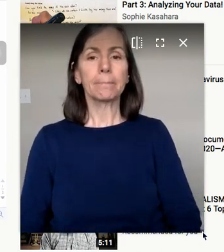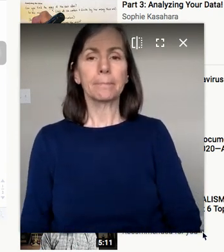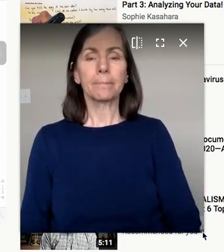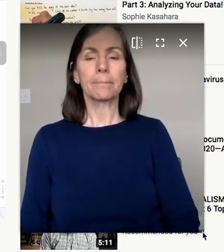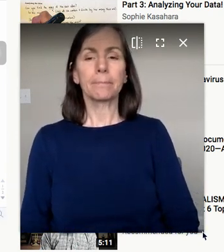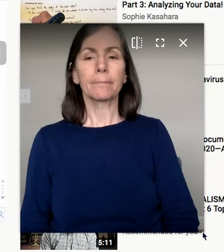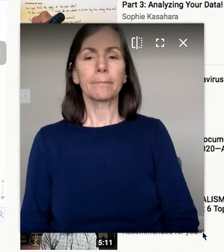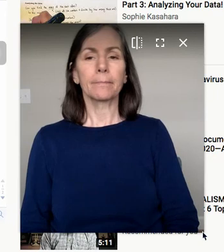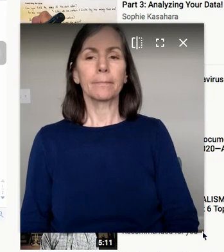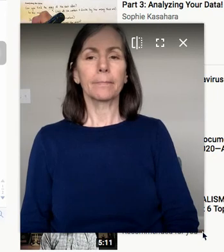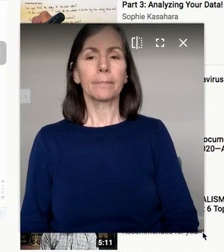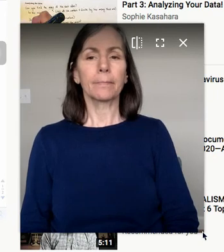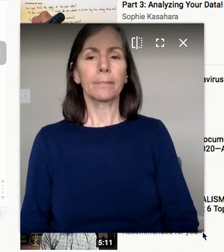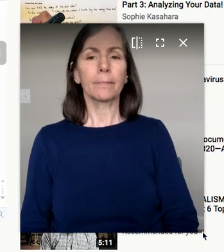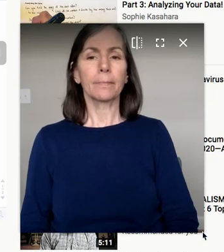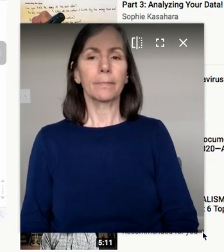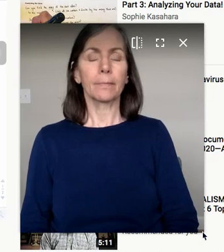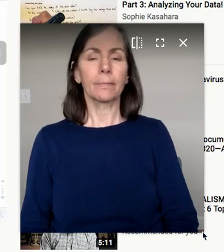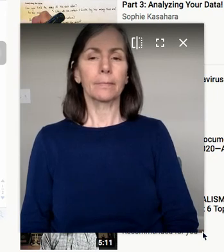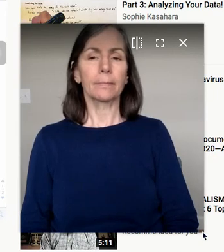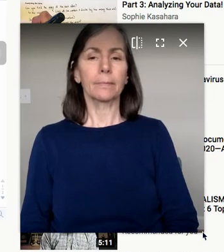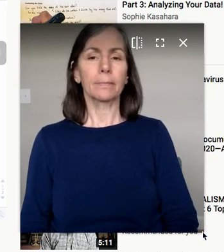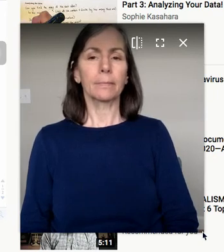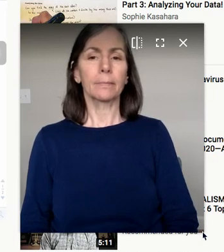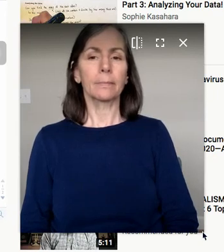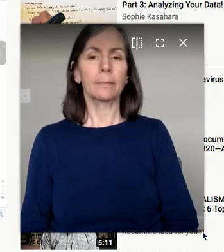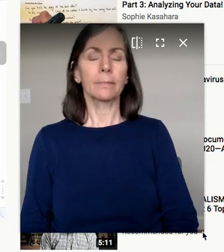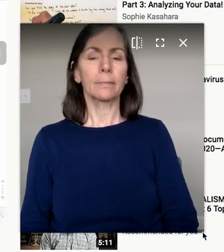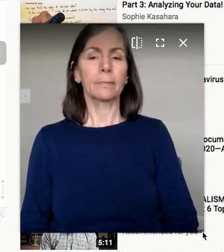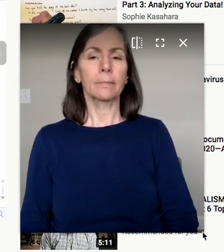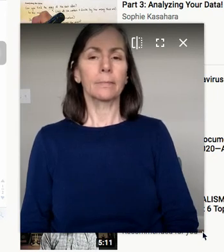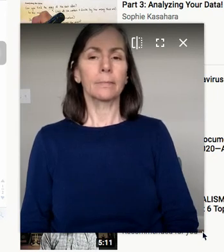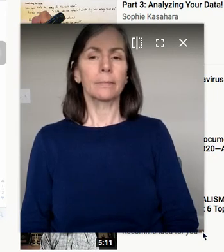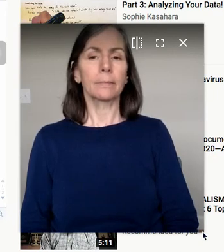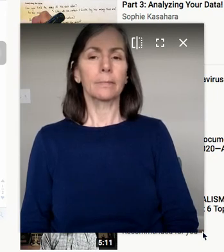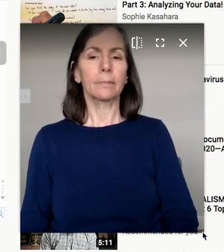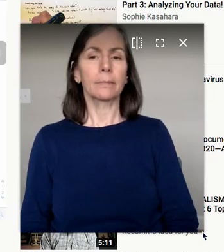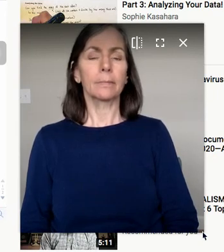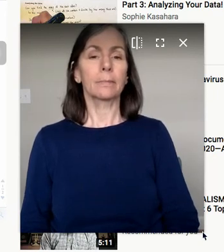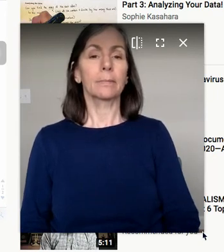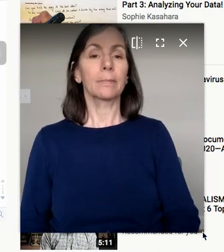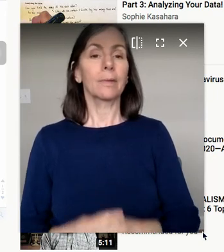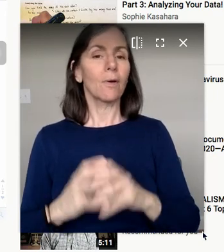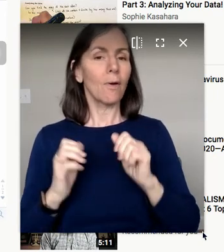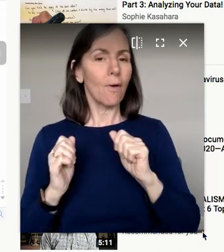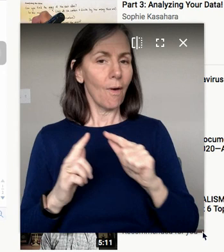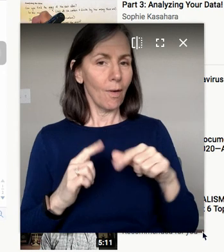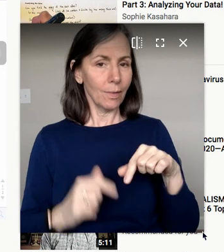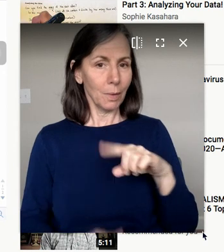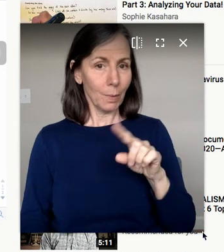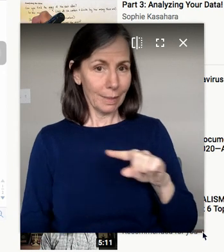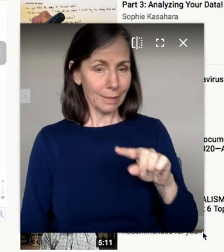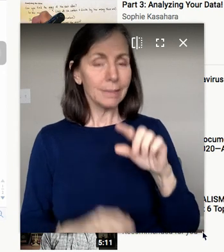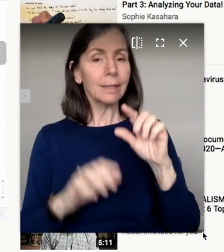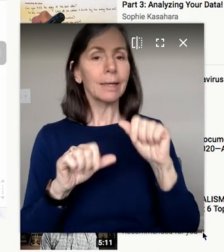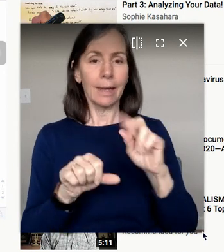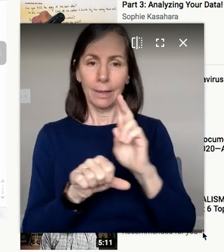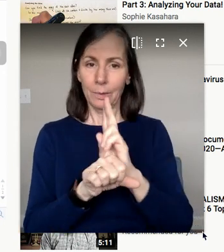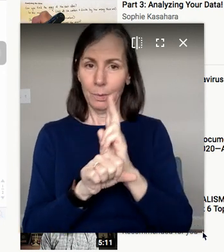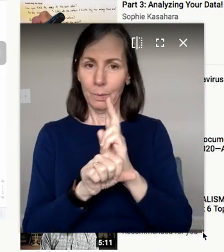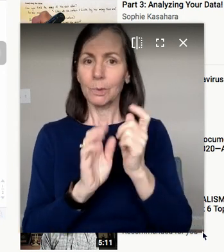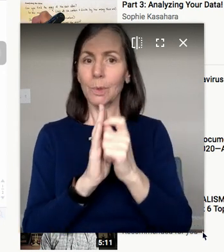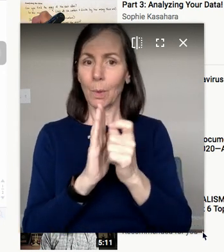These quizzes are also going to be open notes, which means you